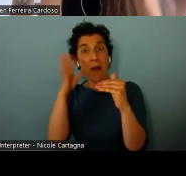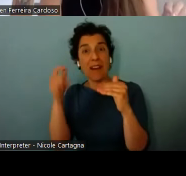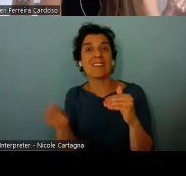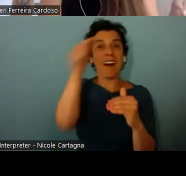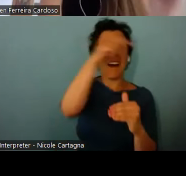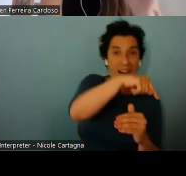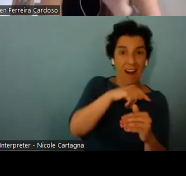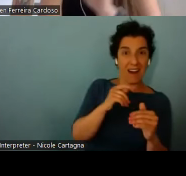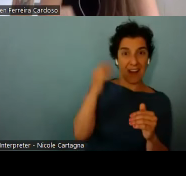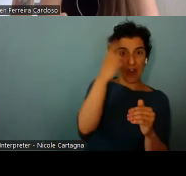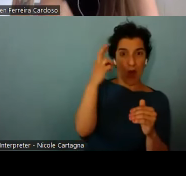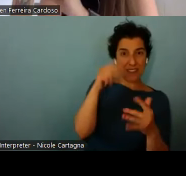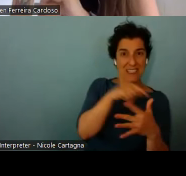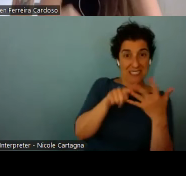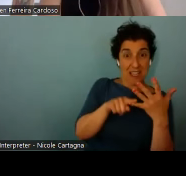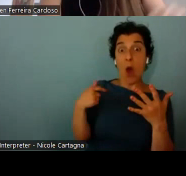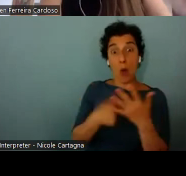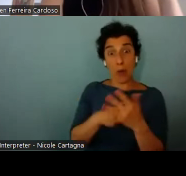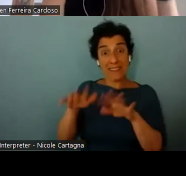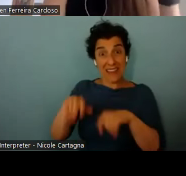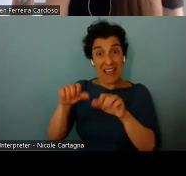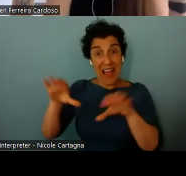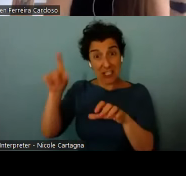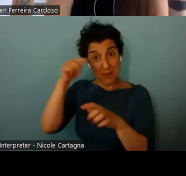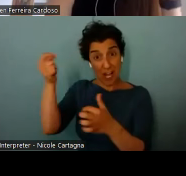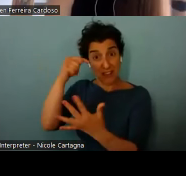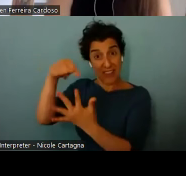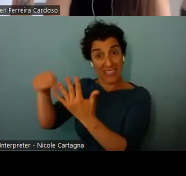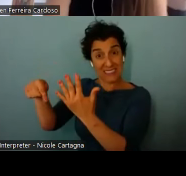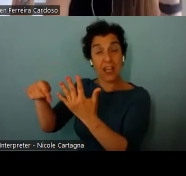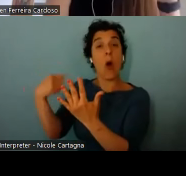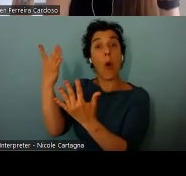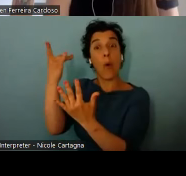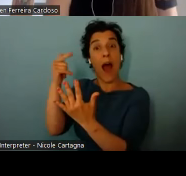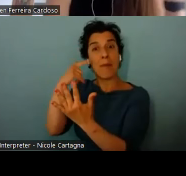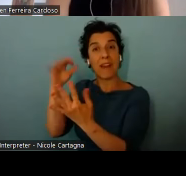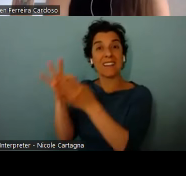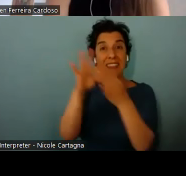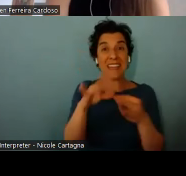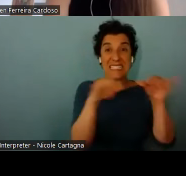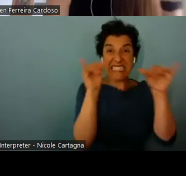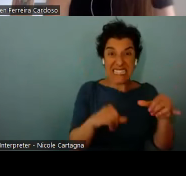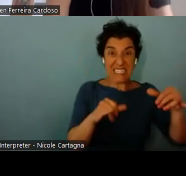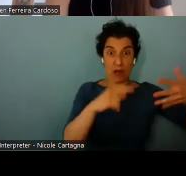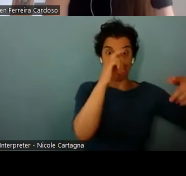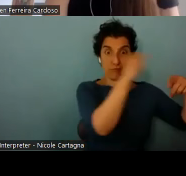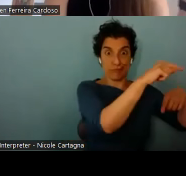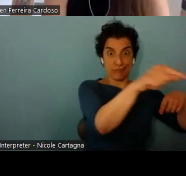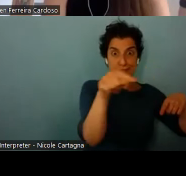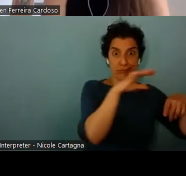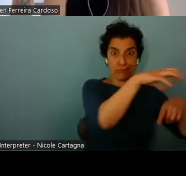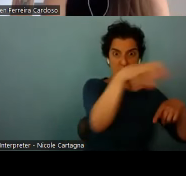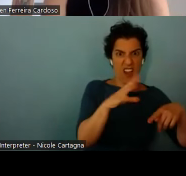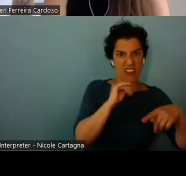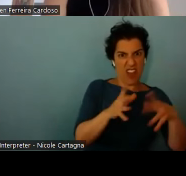we take action on XYZ thing? Well, here are the systems of oppression that are really driving these inequities, and here's